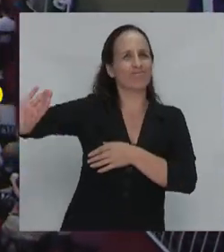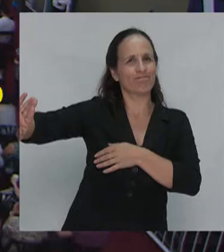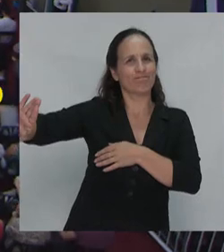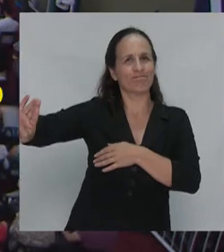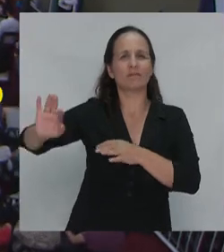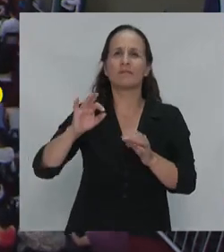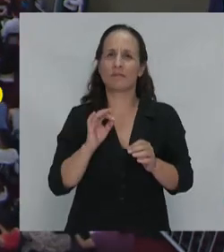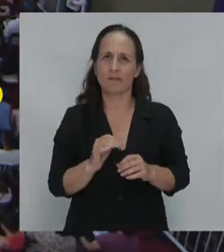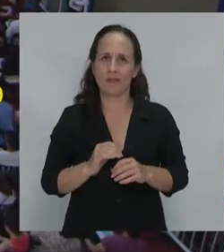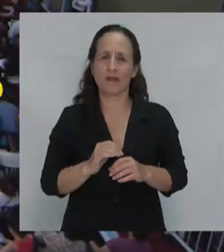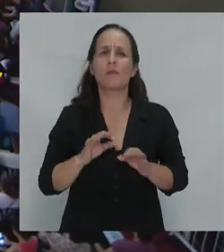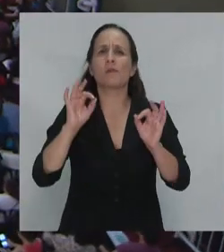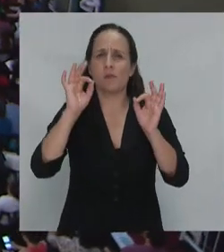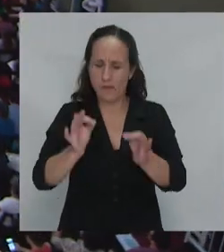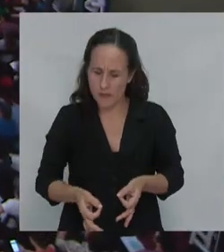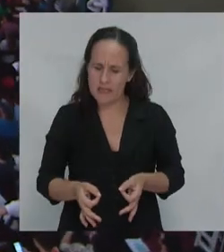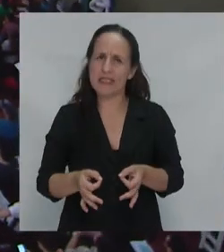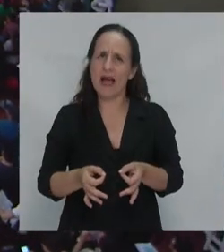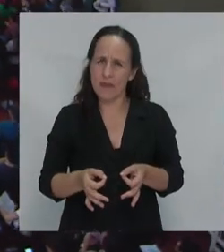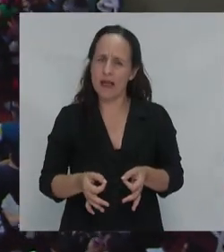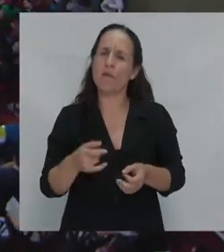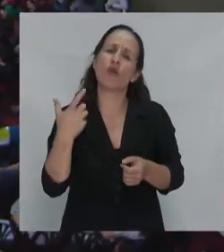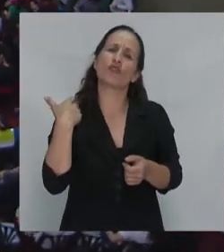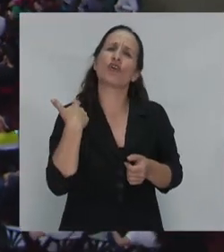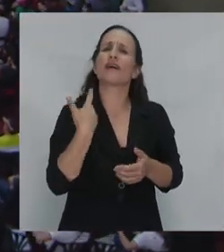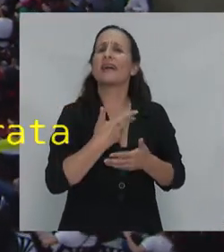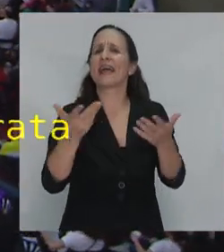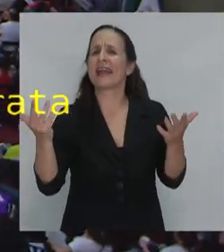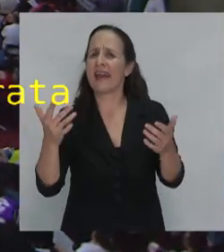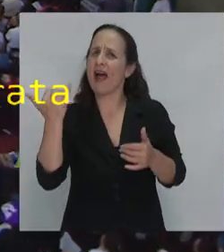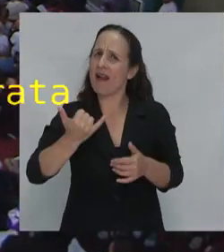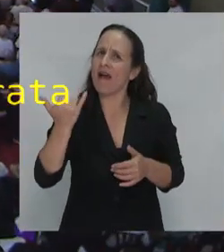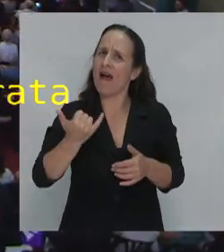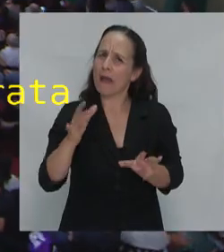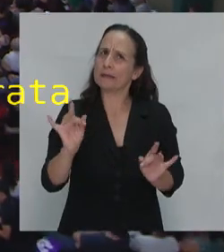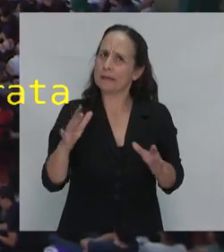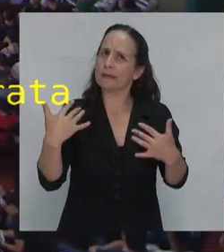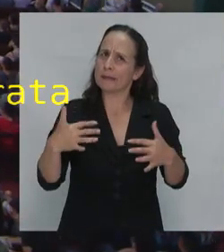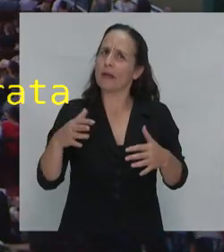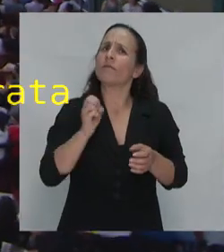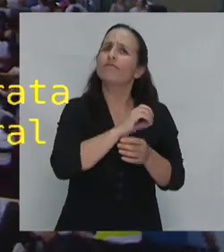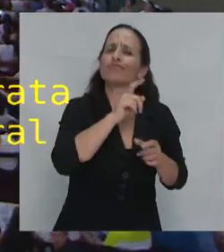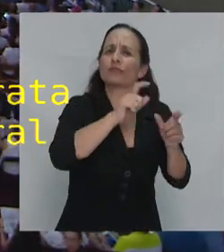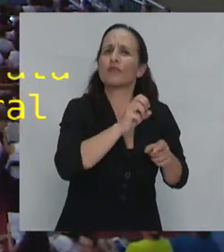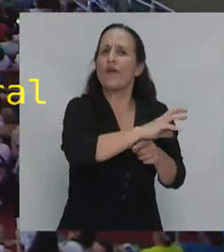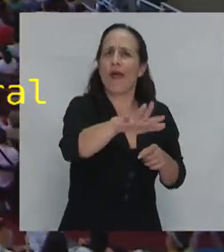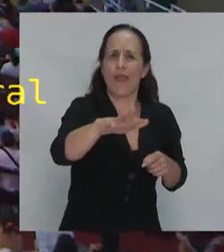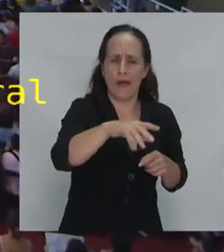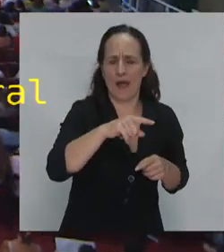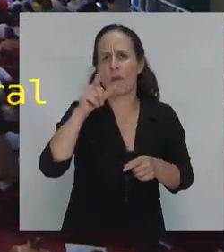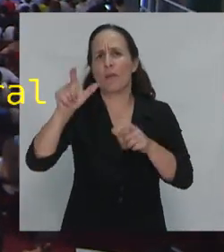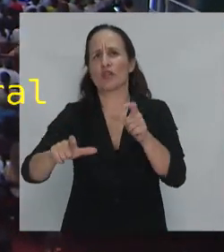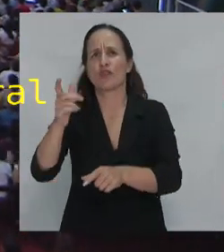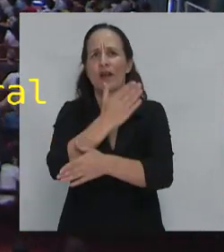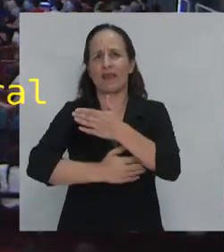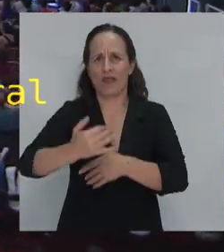vulnerability in general, the rural, the disabled, but we need to understand exactly where they are.